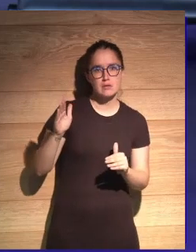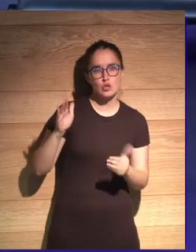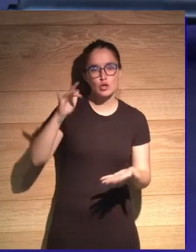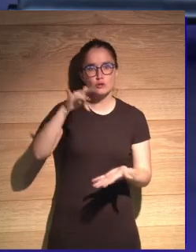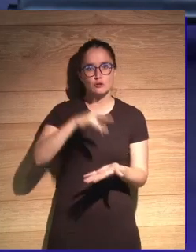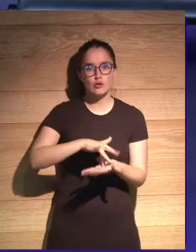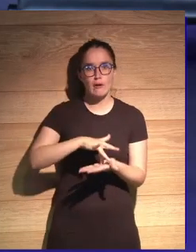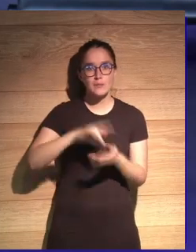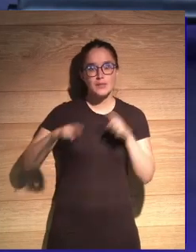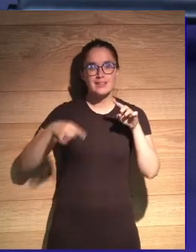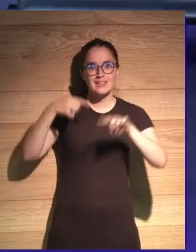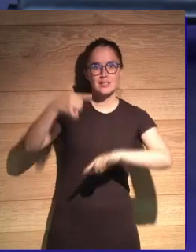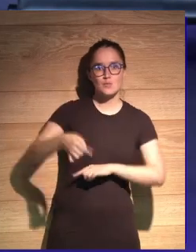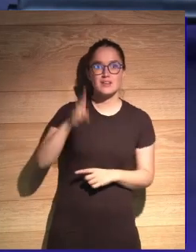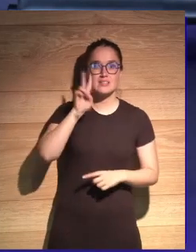is it